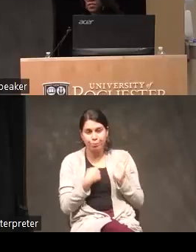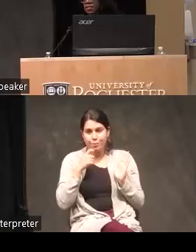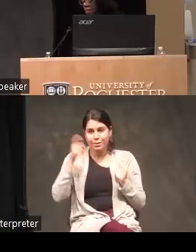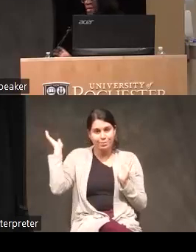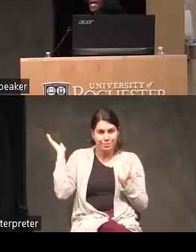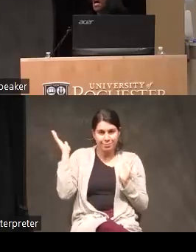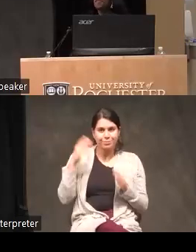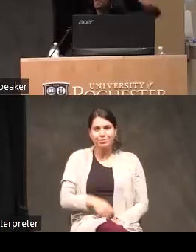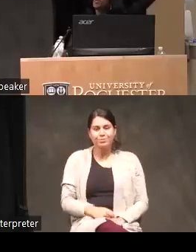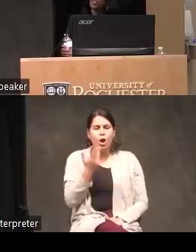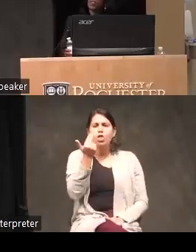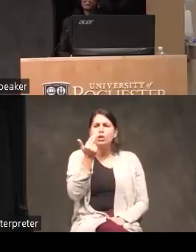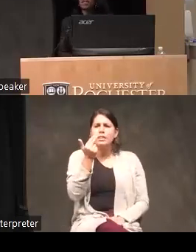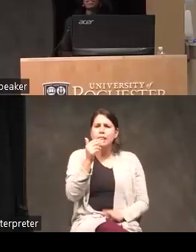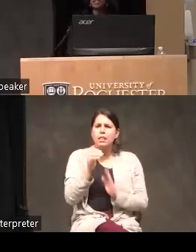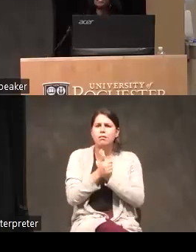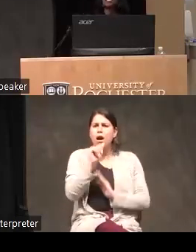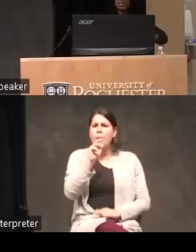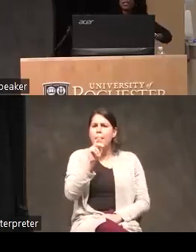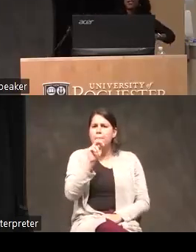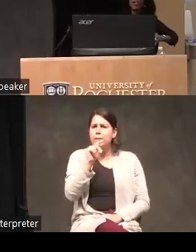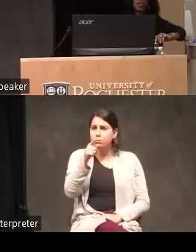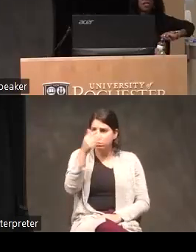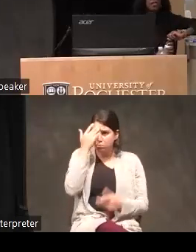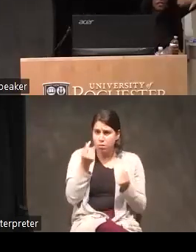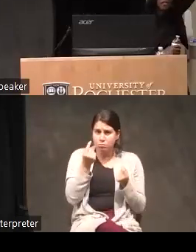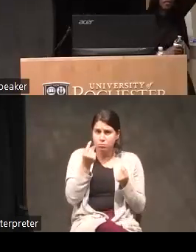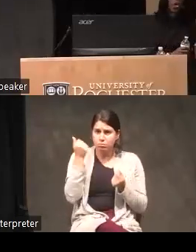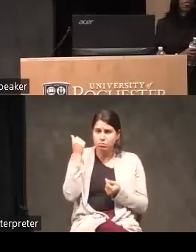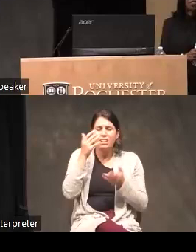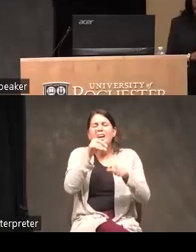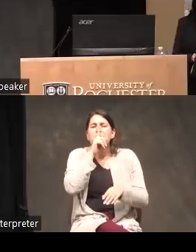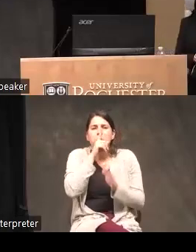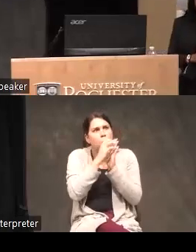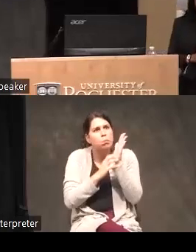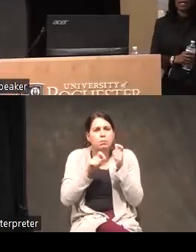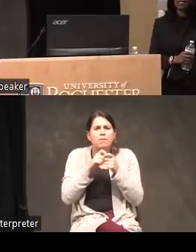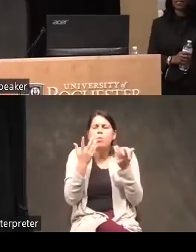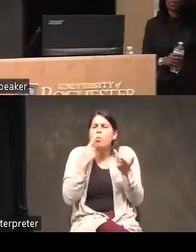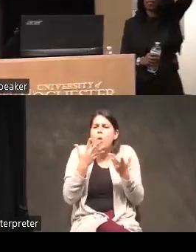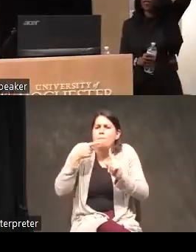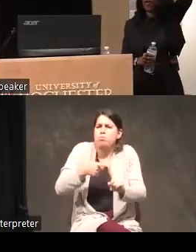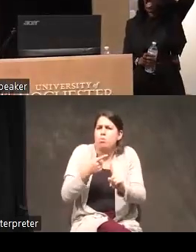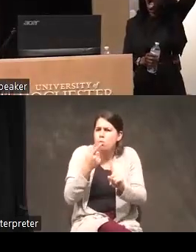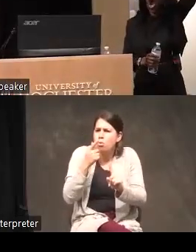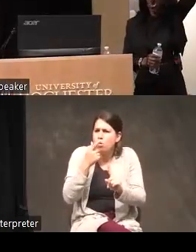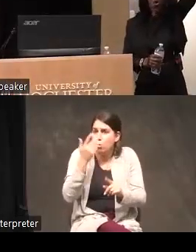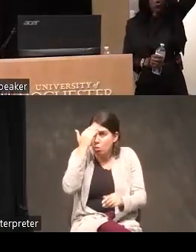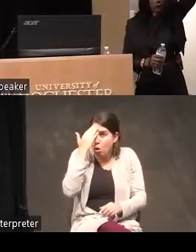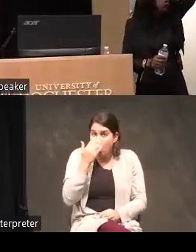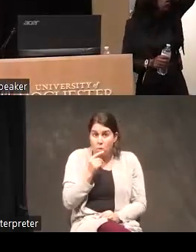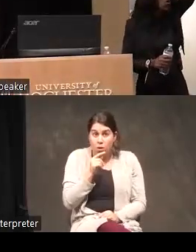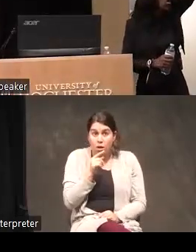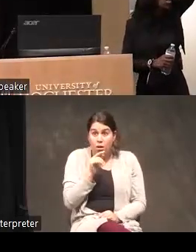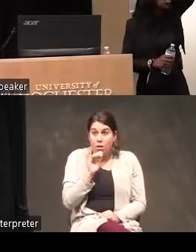about the 13th Amendment. How many people know what the 13th Amendment does? Even if you don't know what it says, you know what the 13th Amendment does. By show of hands.